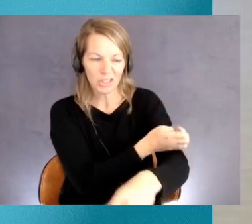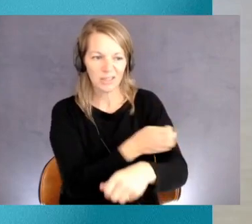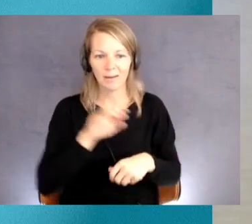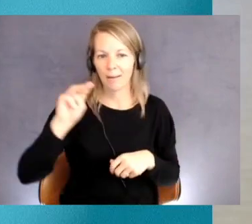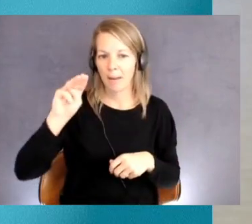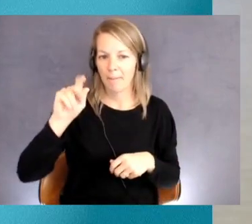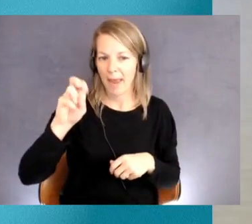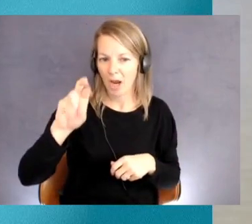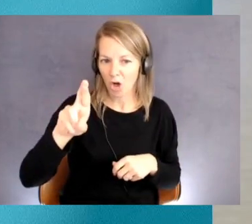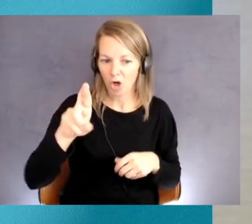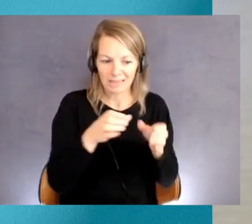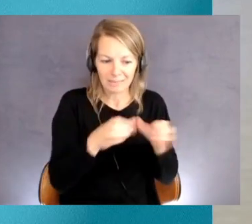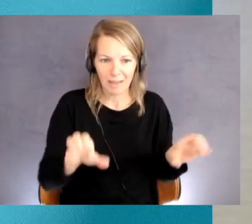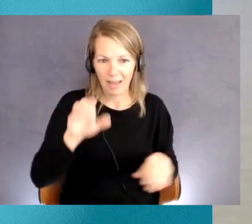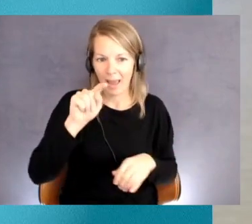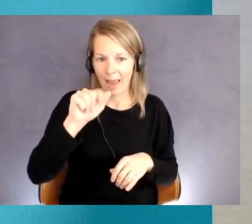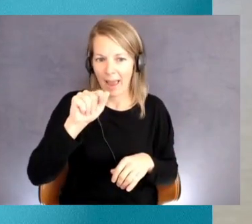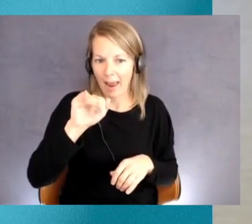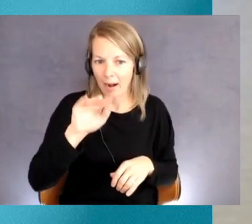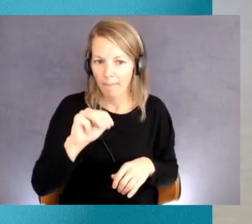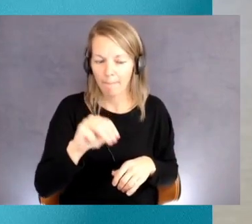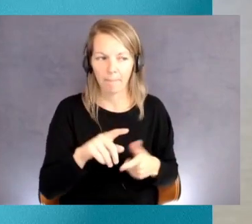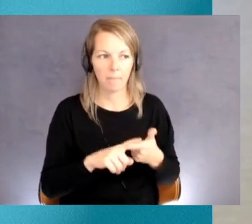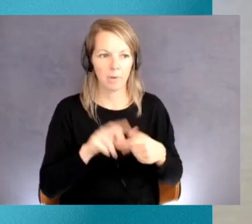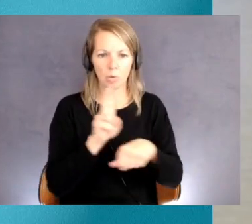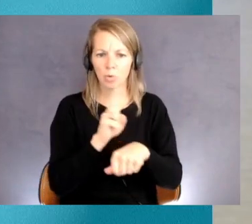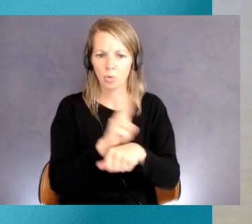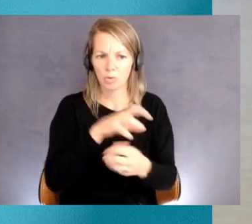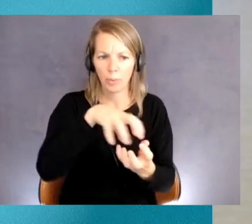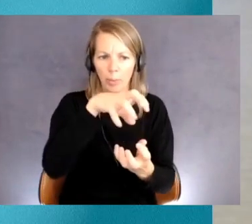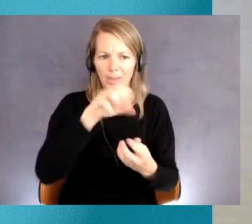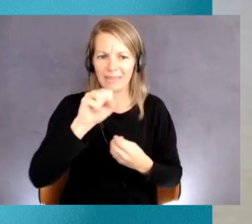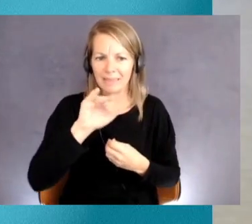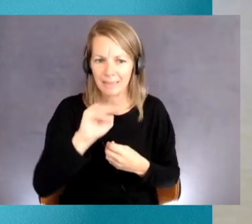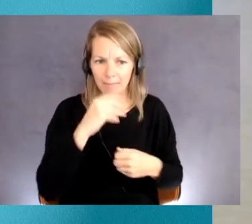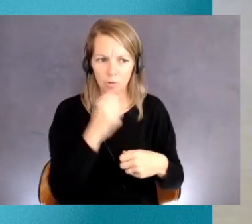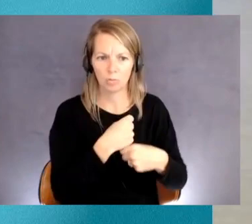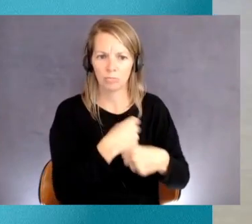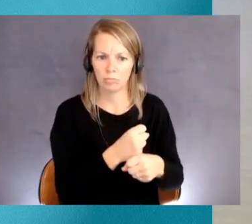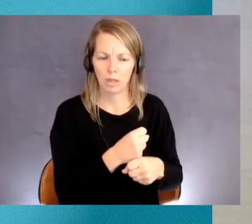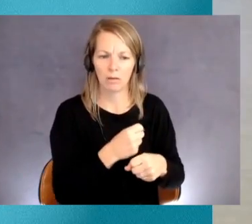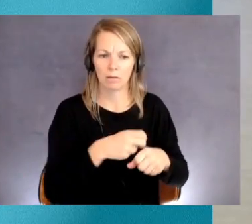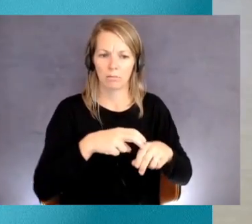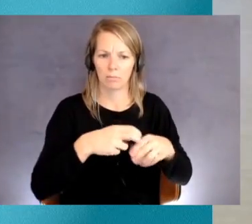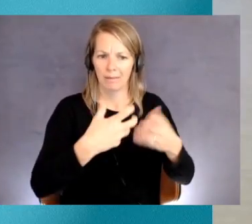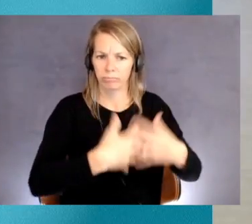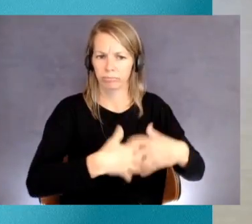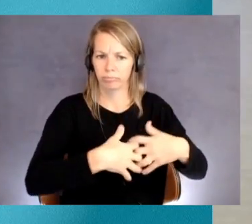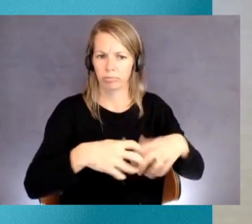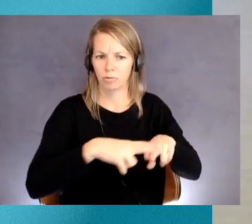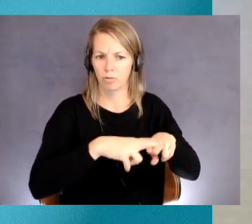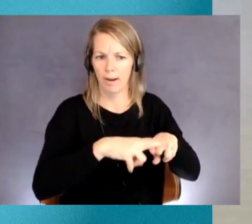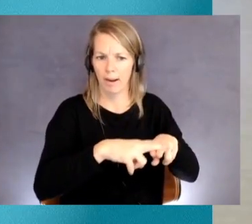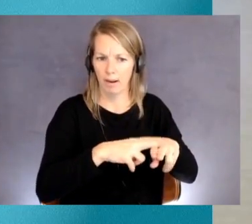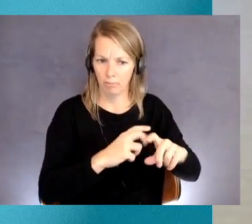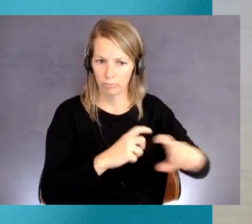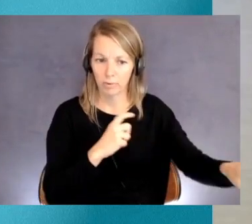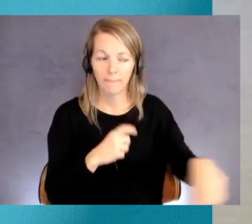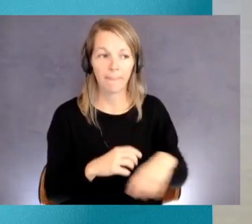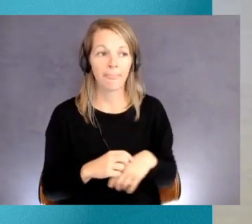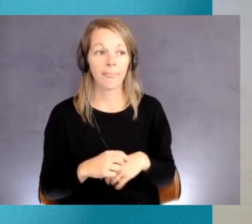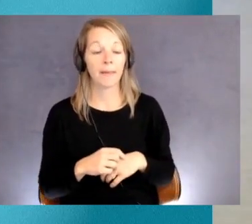get energy, how to use steam to create a locomotive. But the most interesting thing about this was